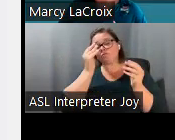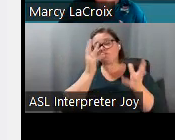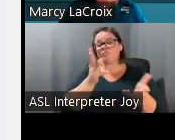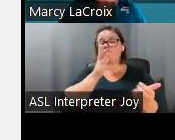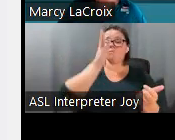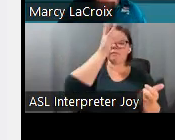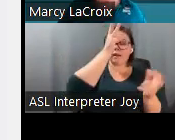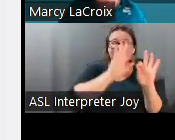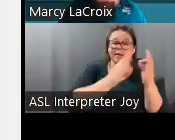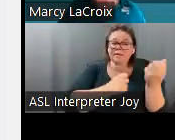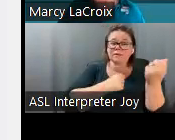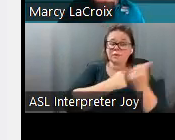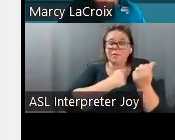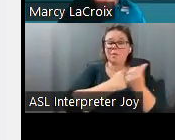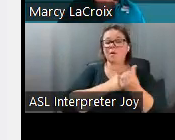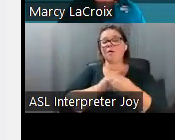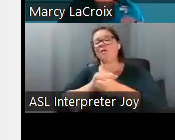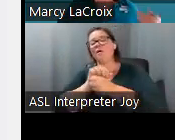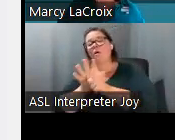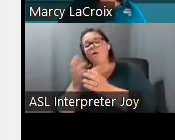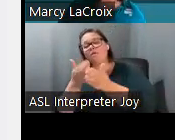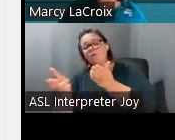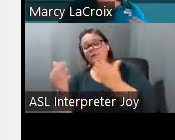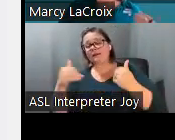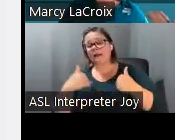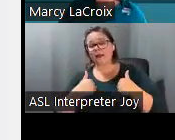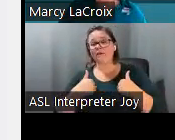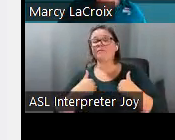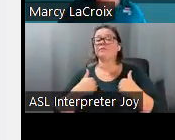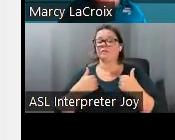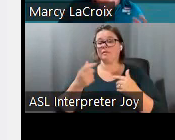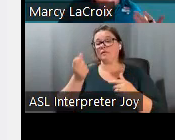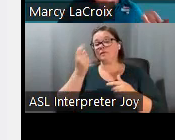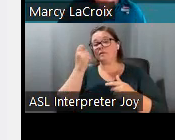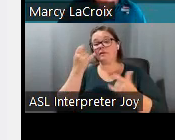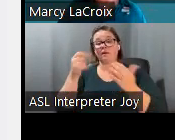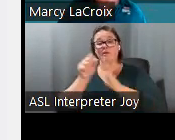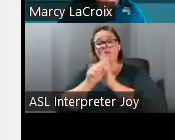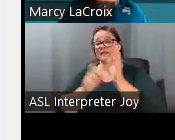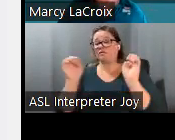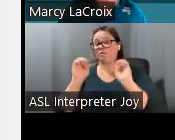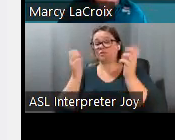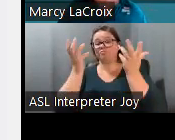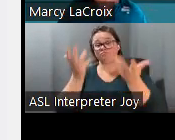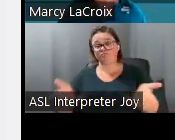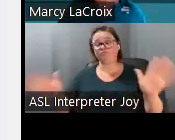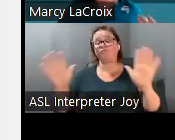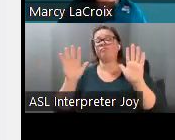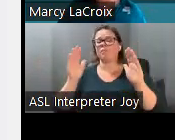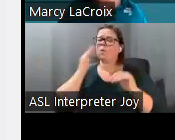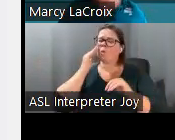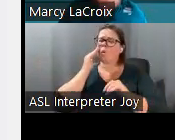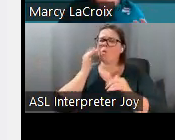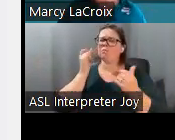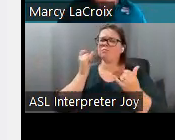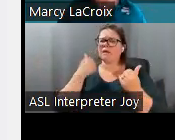support, some COVID-19 resources as the state of emergency has come to end. We know that there's some